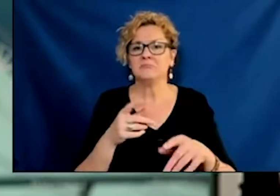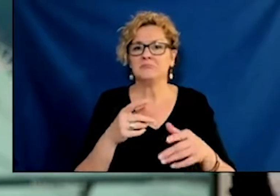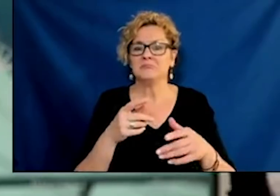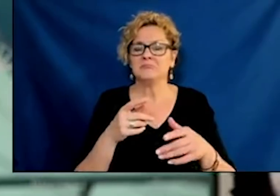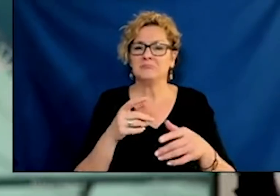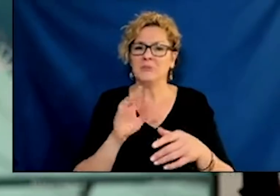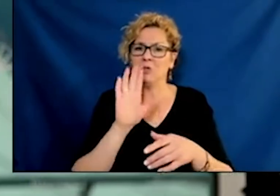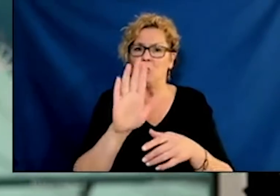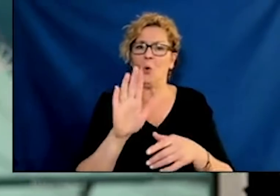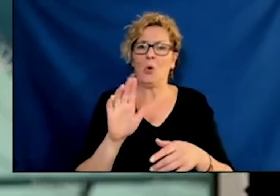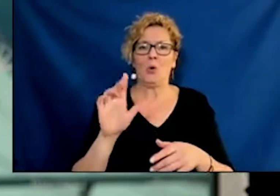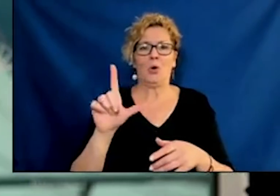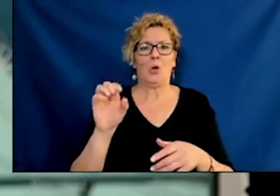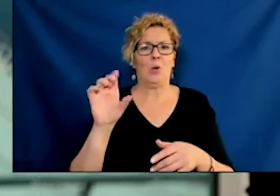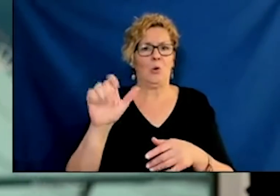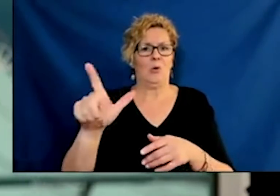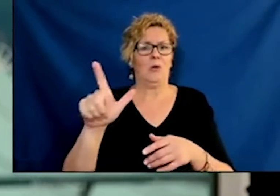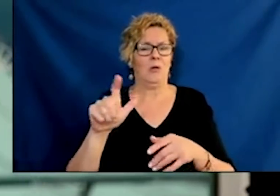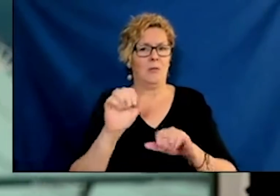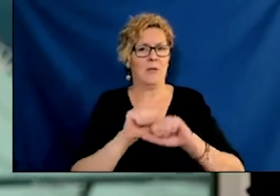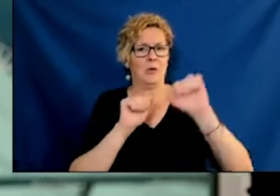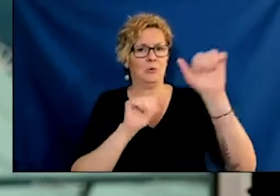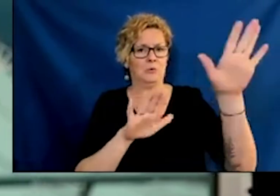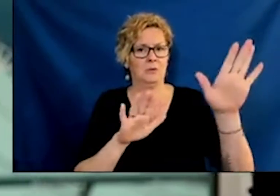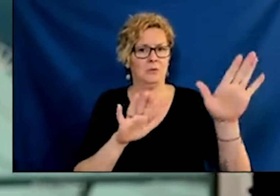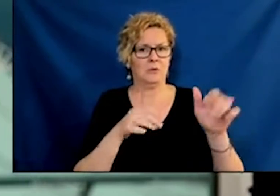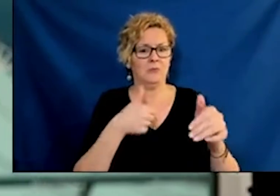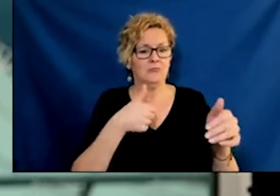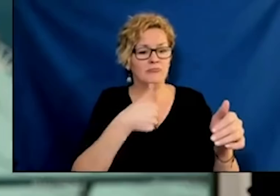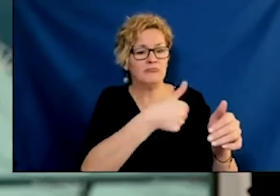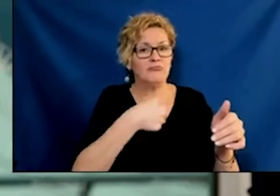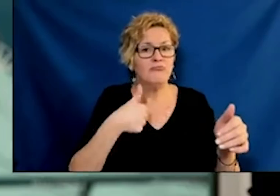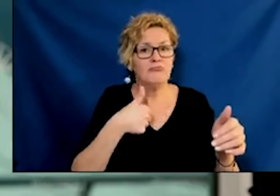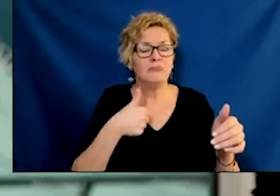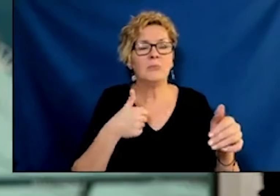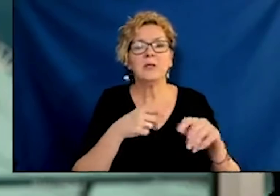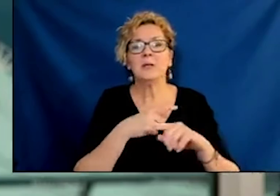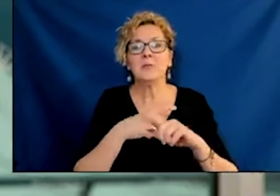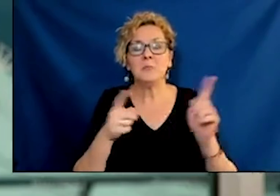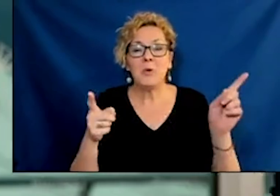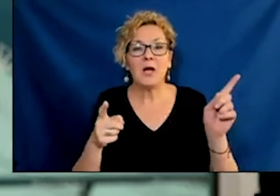over, and that is what we're seeing in a number of places around the province.